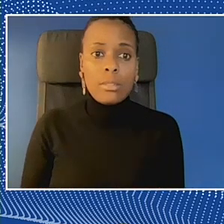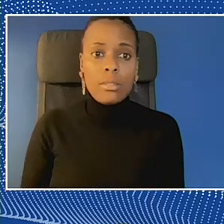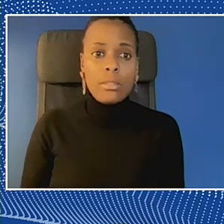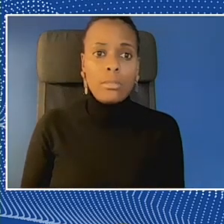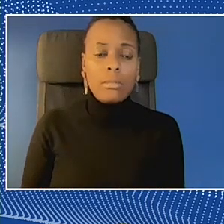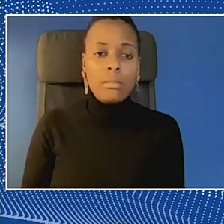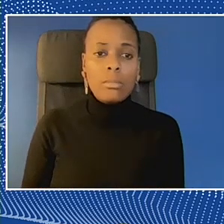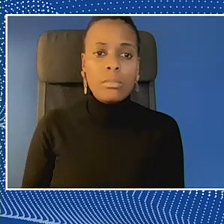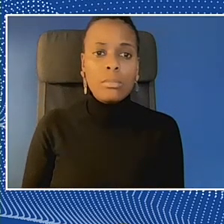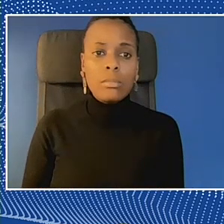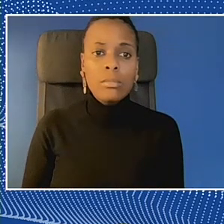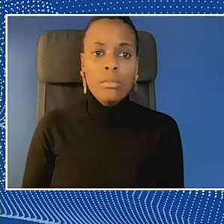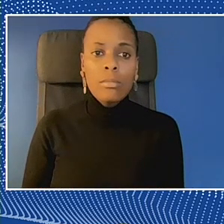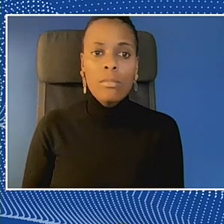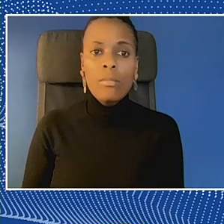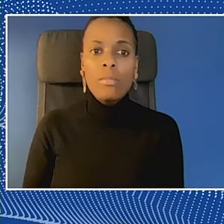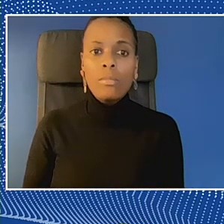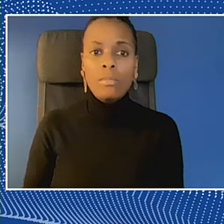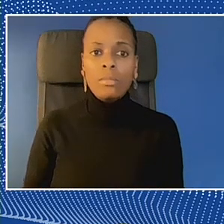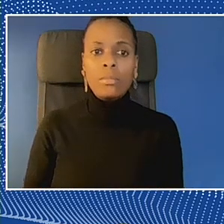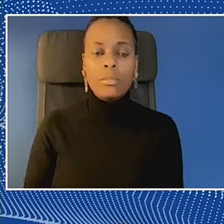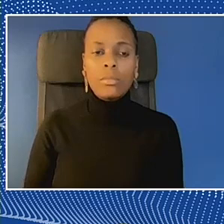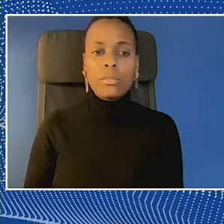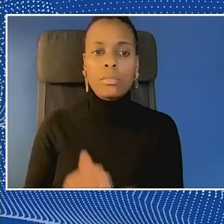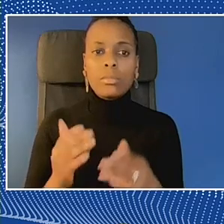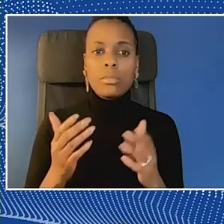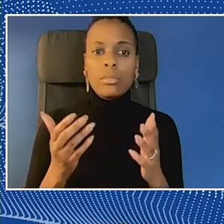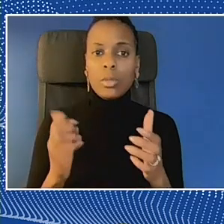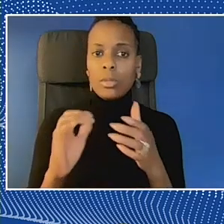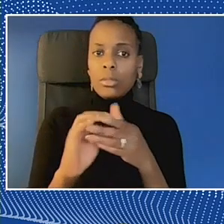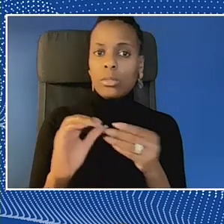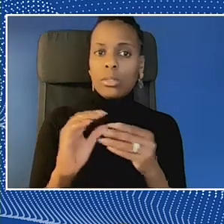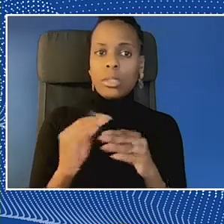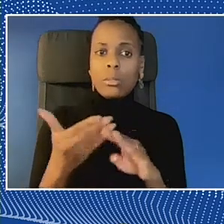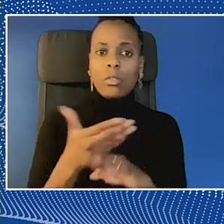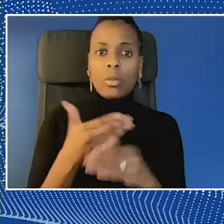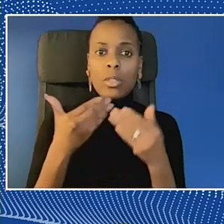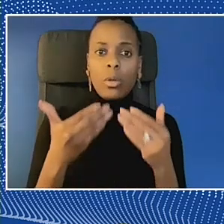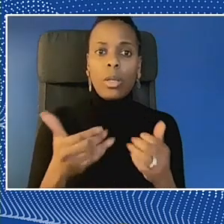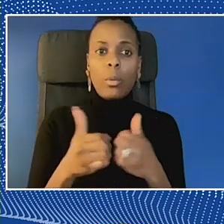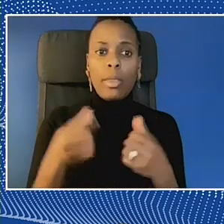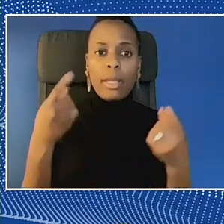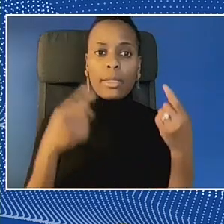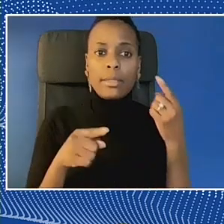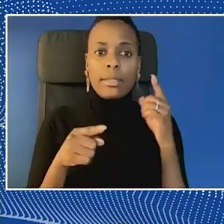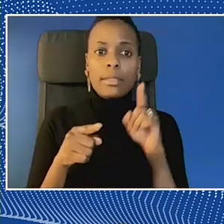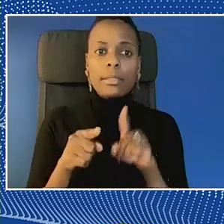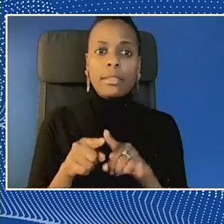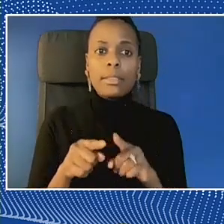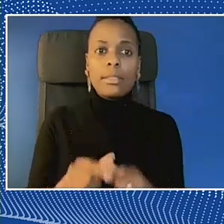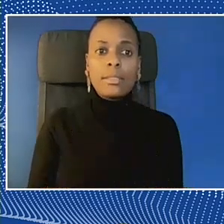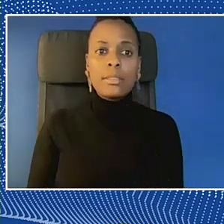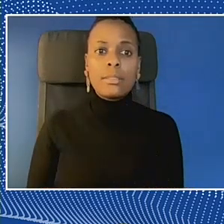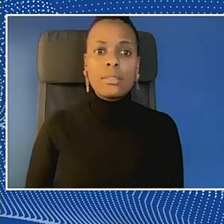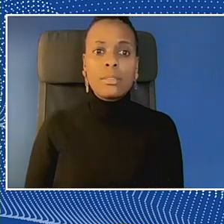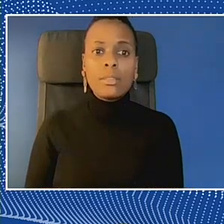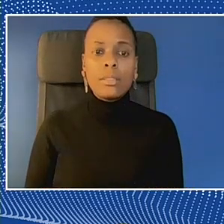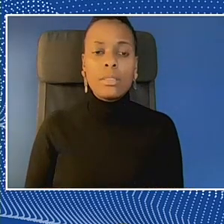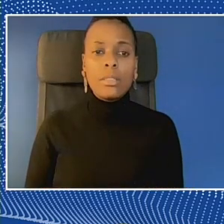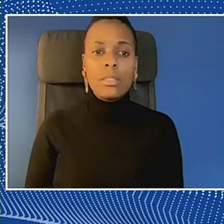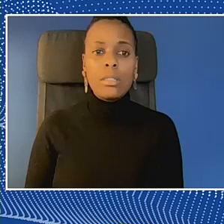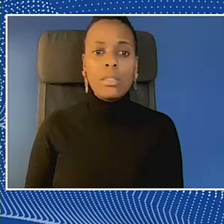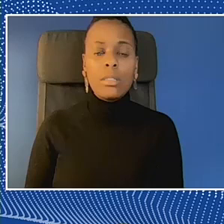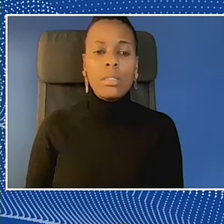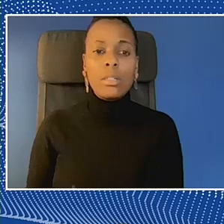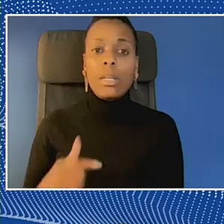to make a note before we go to do consensus. I think, you know, we're in the fourth session